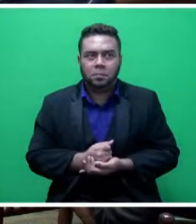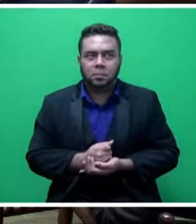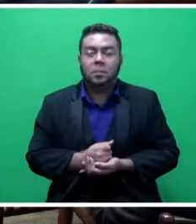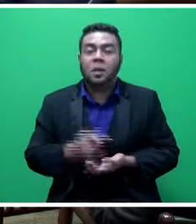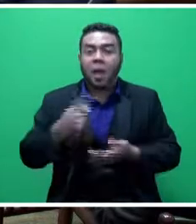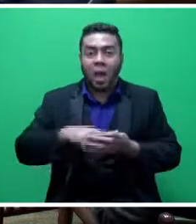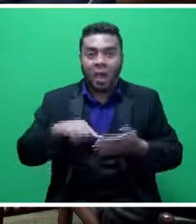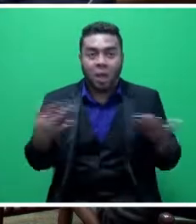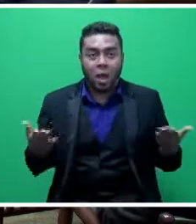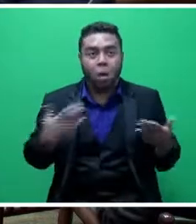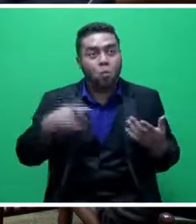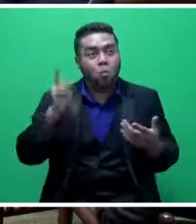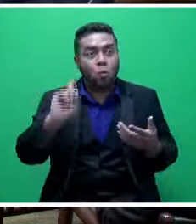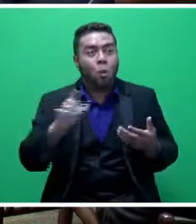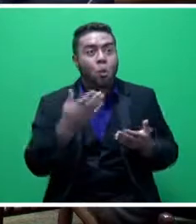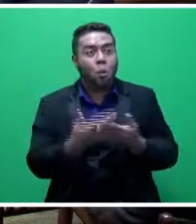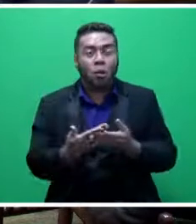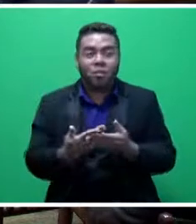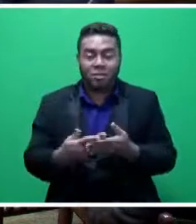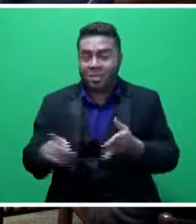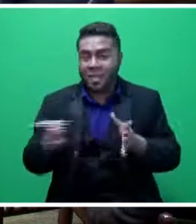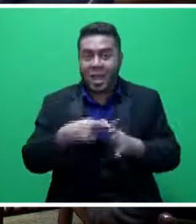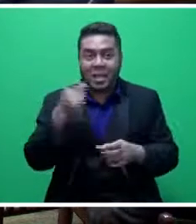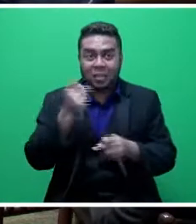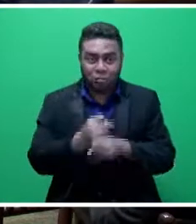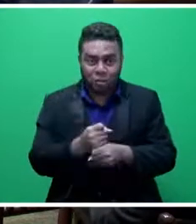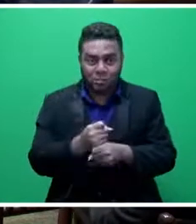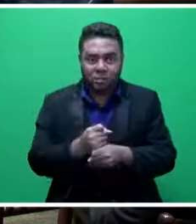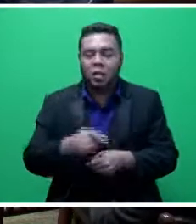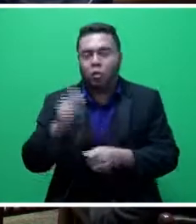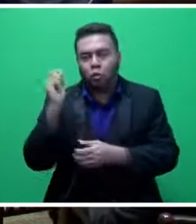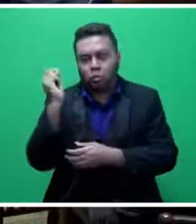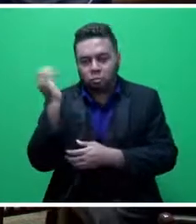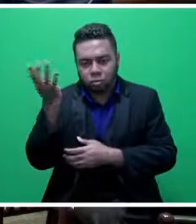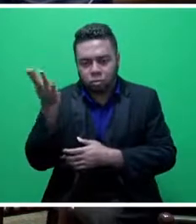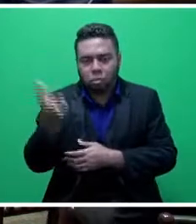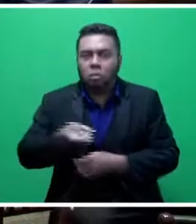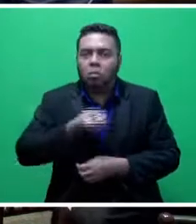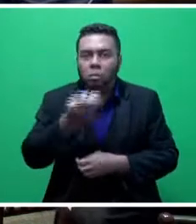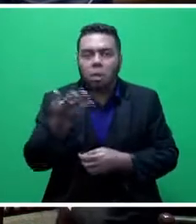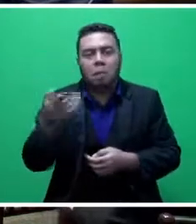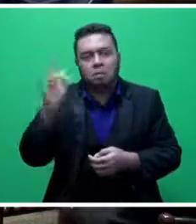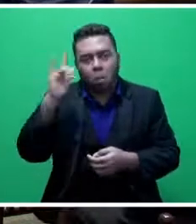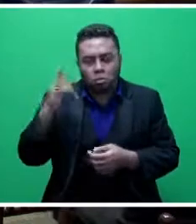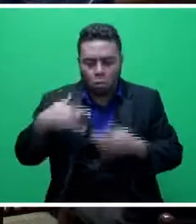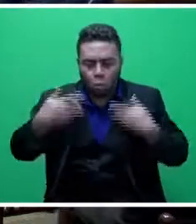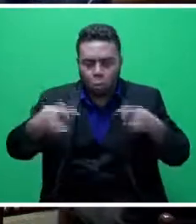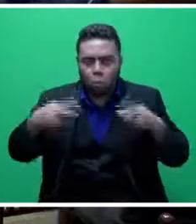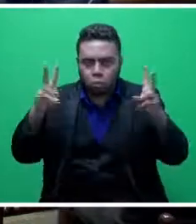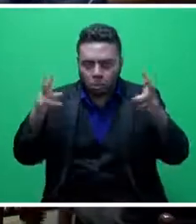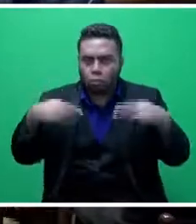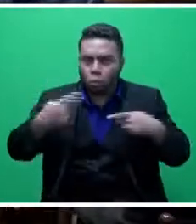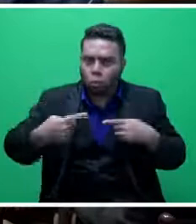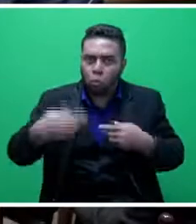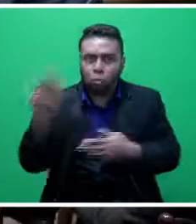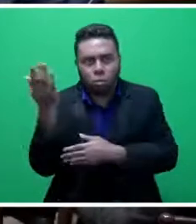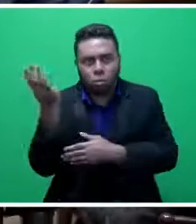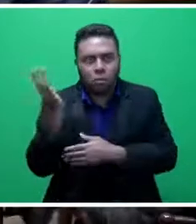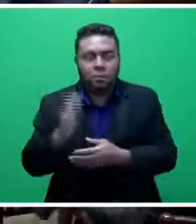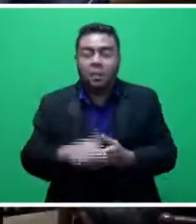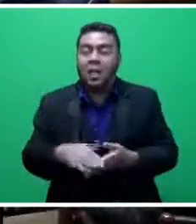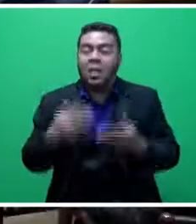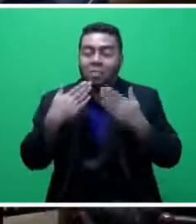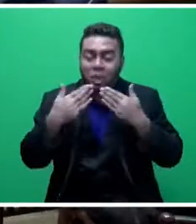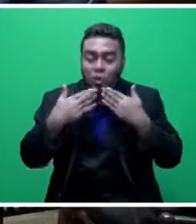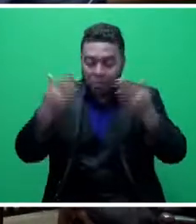I now call on the Honourable Attorney General to speak to his motion. You have the floor, sir. Thank